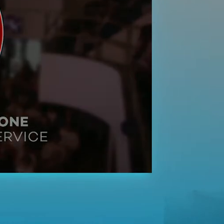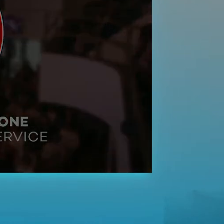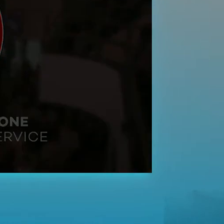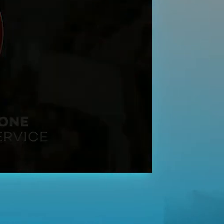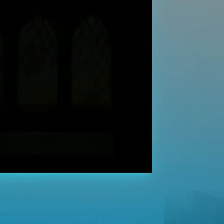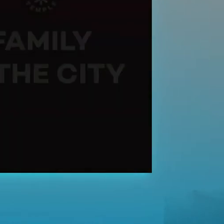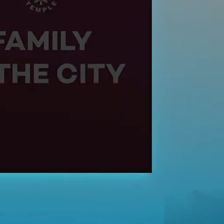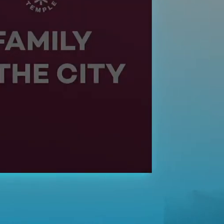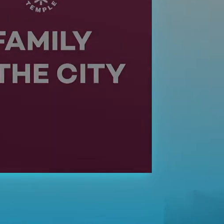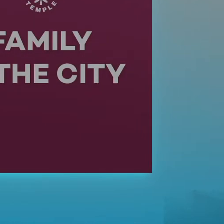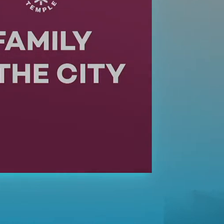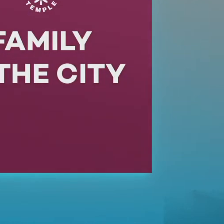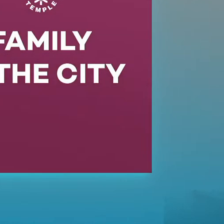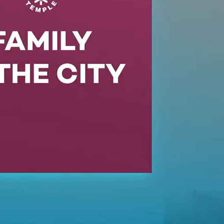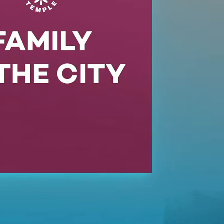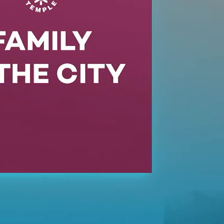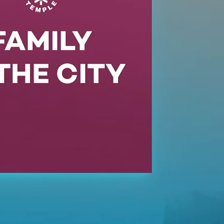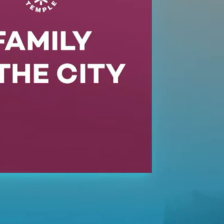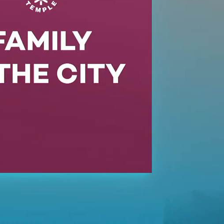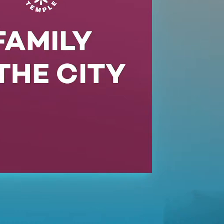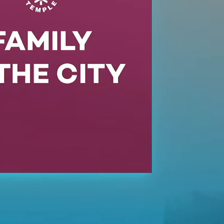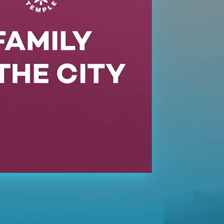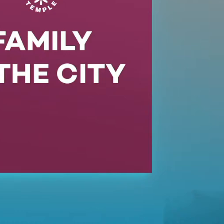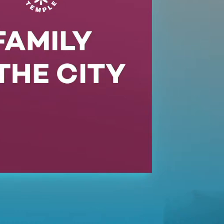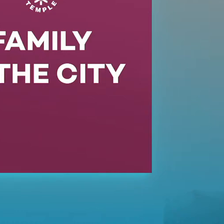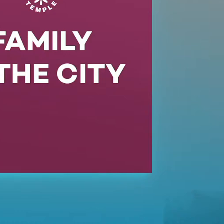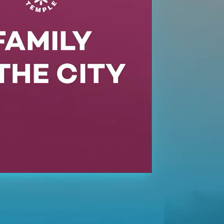with the burning light of noon?